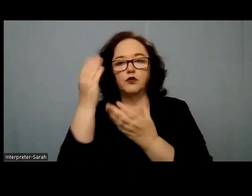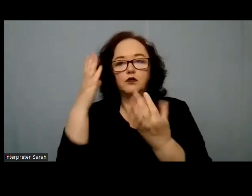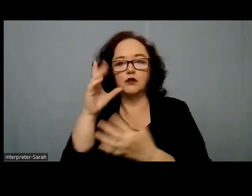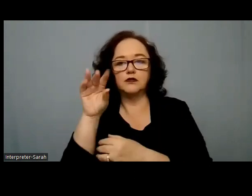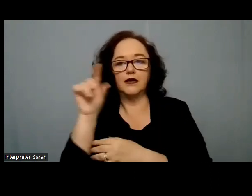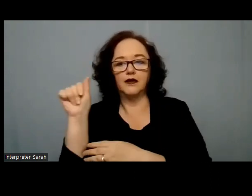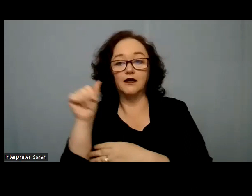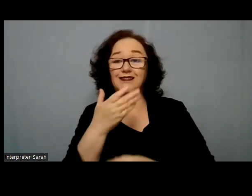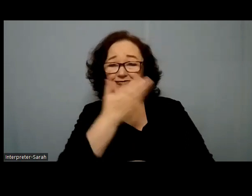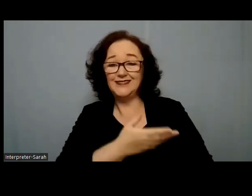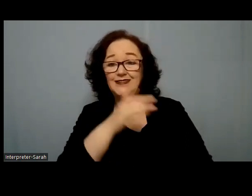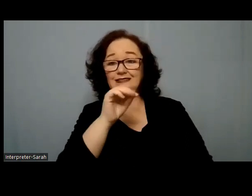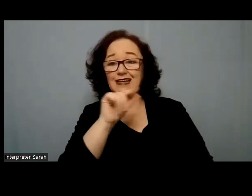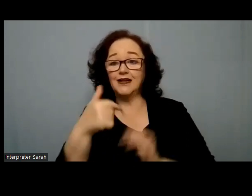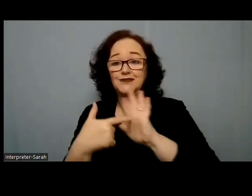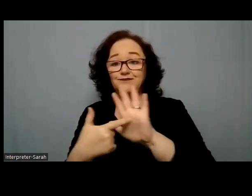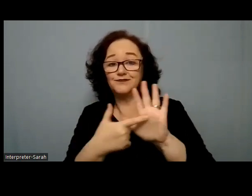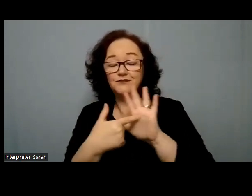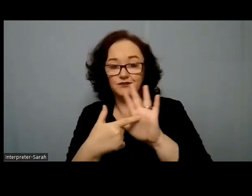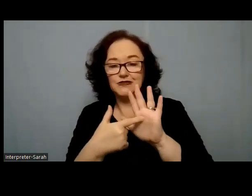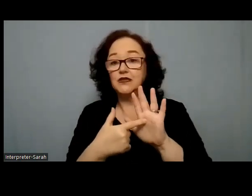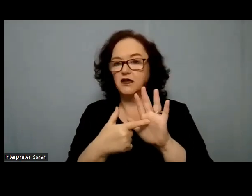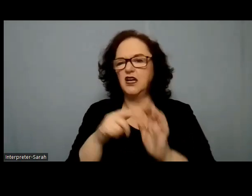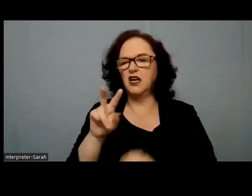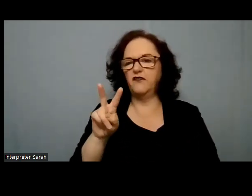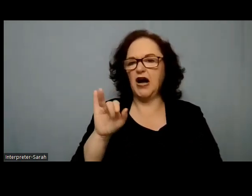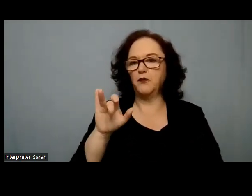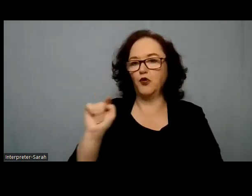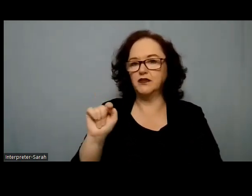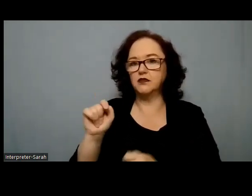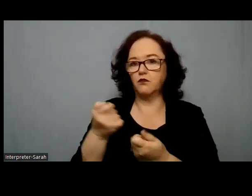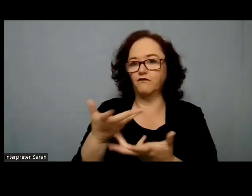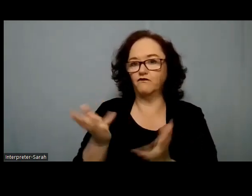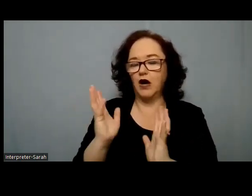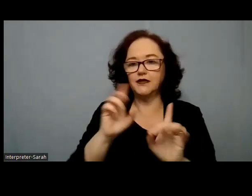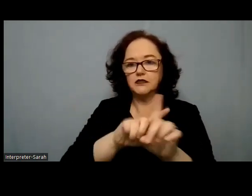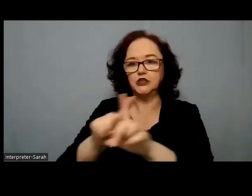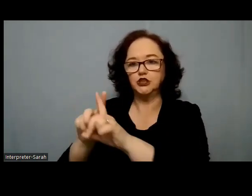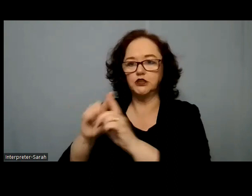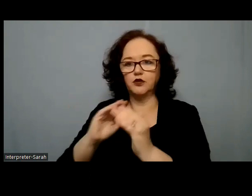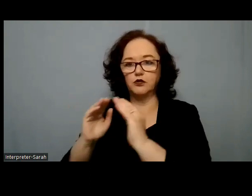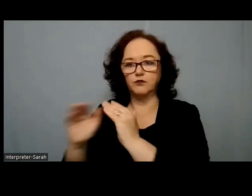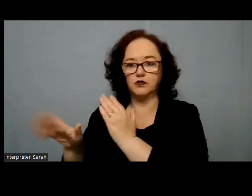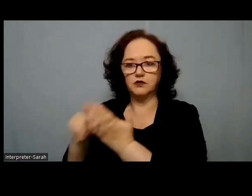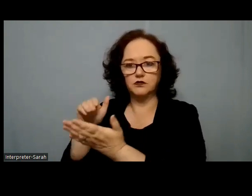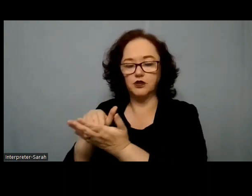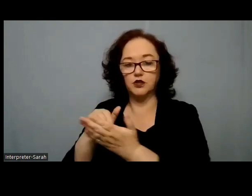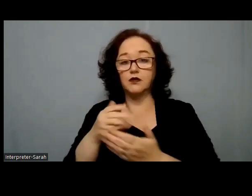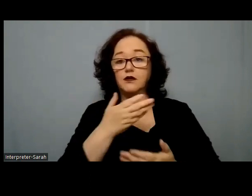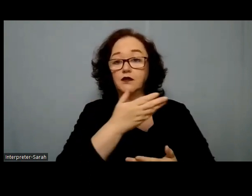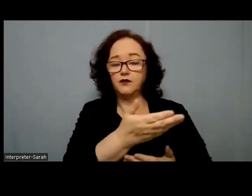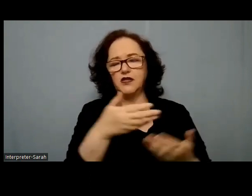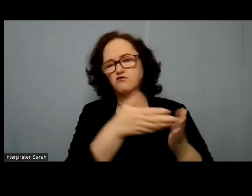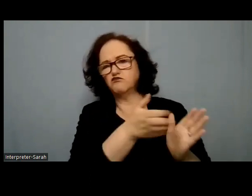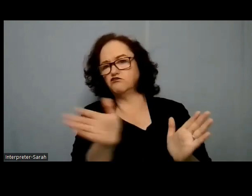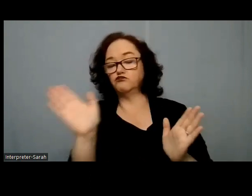that has been provided by Vibrant to the community centers This is a broad a review of